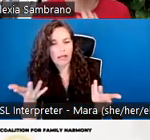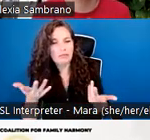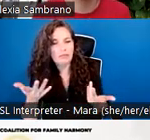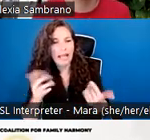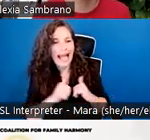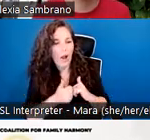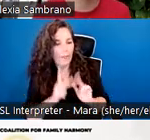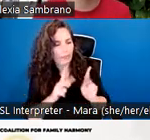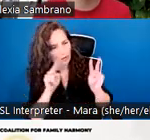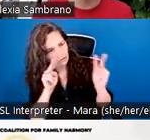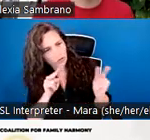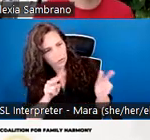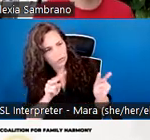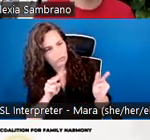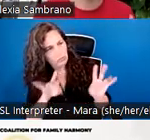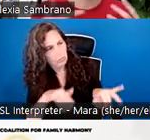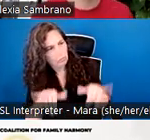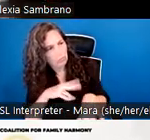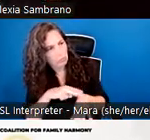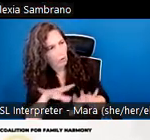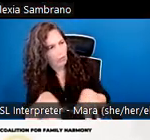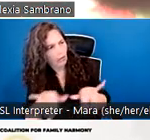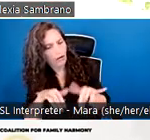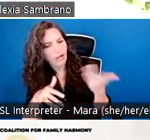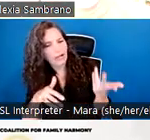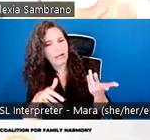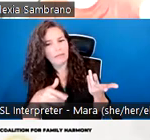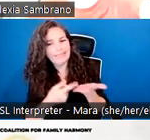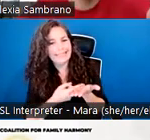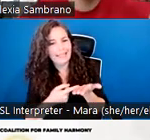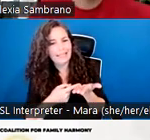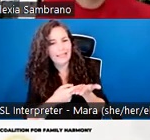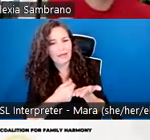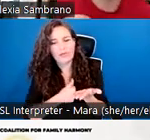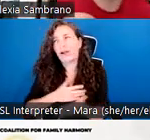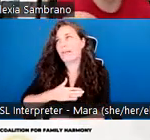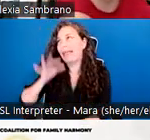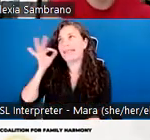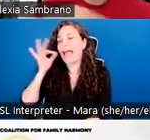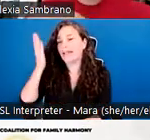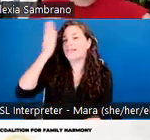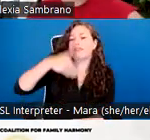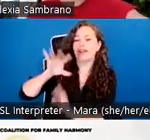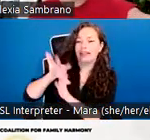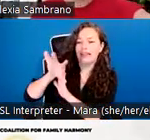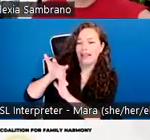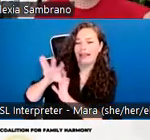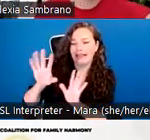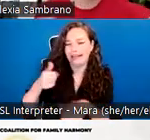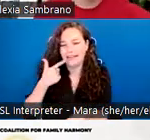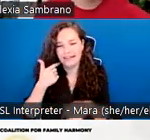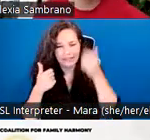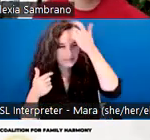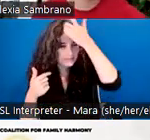are viewed through the medical gaze. We're referring to the specific framework. Sorry, my cat got in front of my camera.